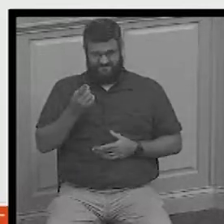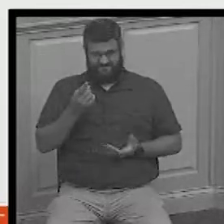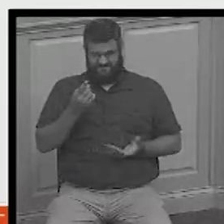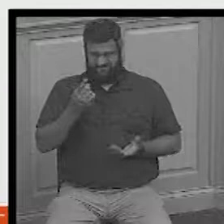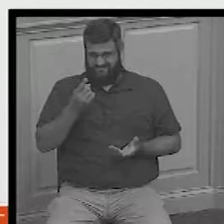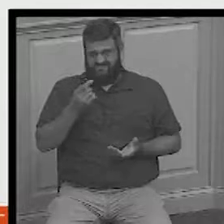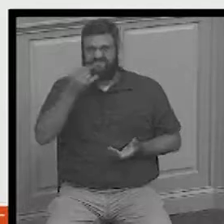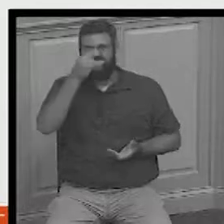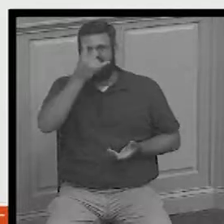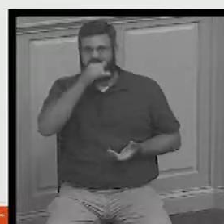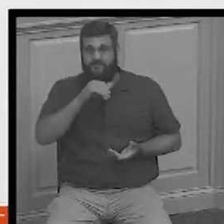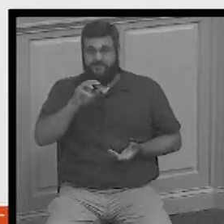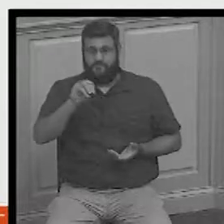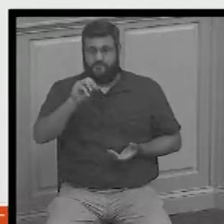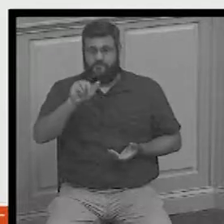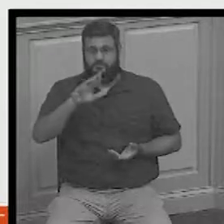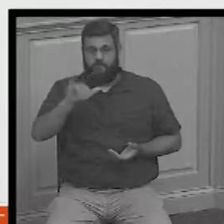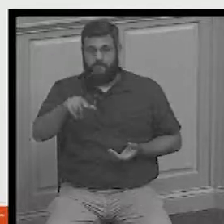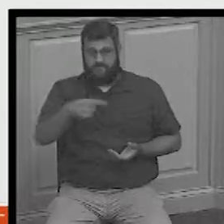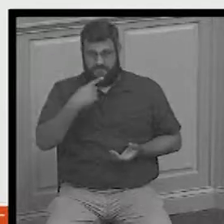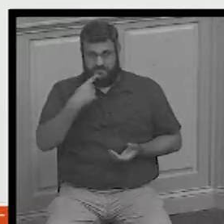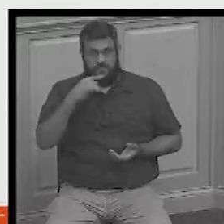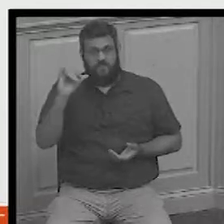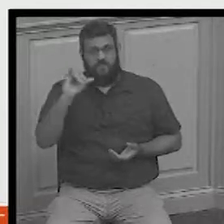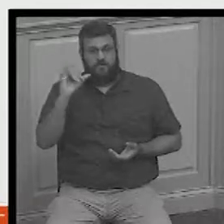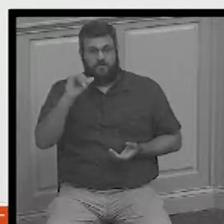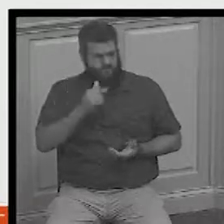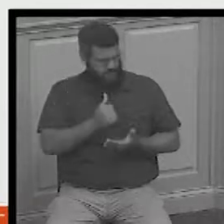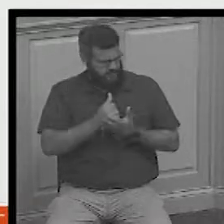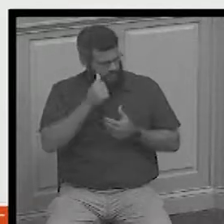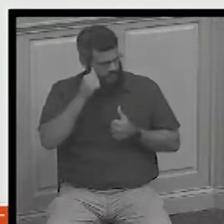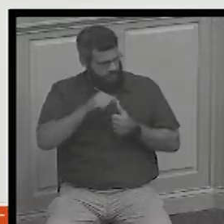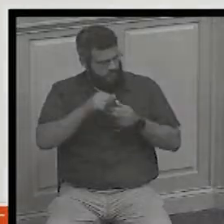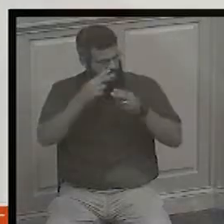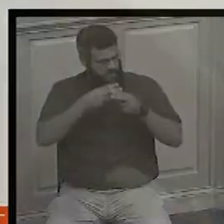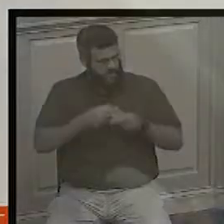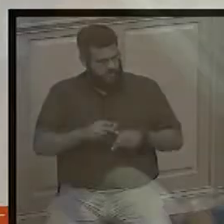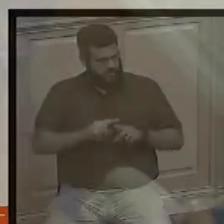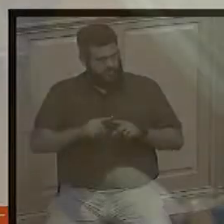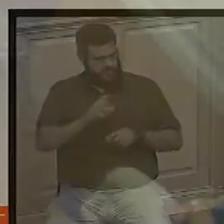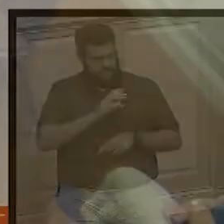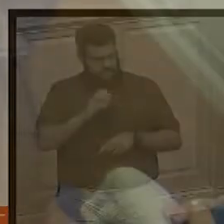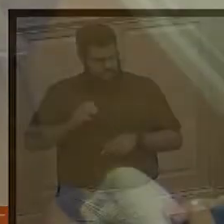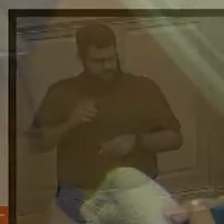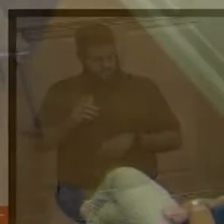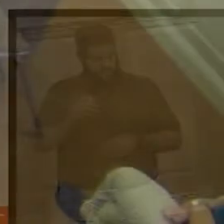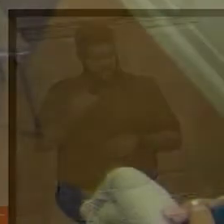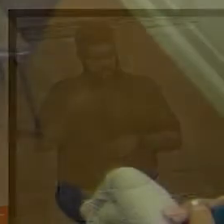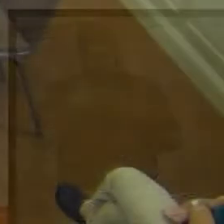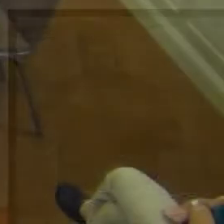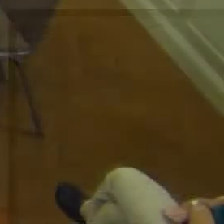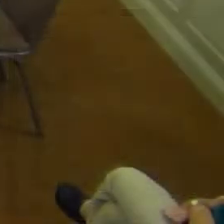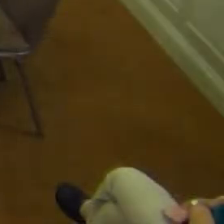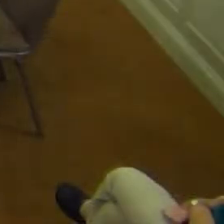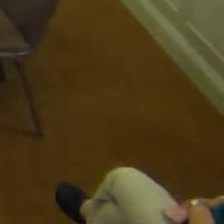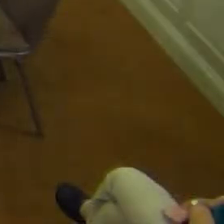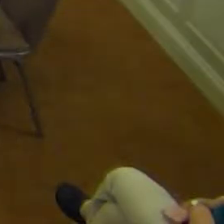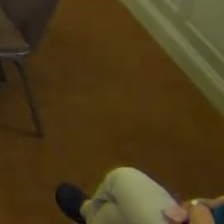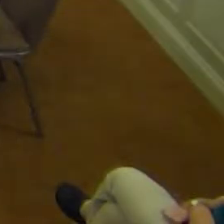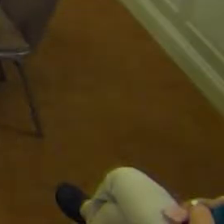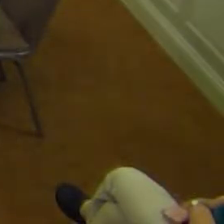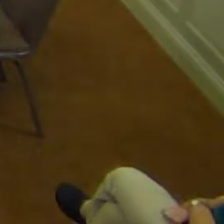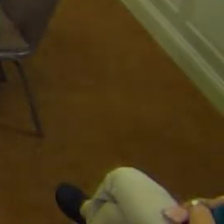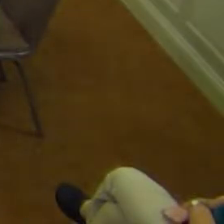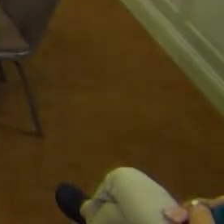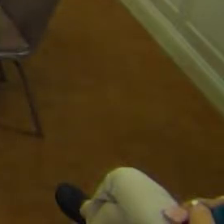a silly thing. And there's also, there's the, help me remember the names of the committees. There's the downtown, there's 2 other